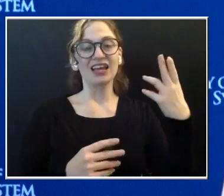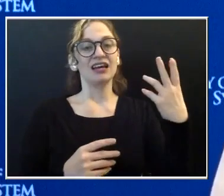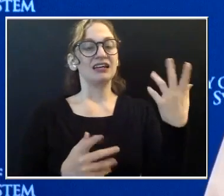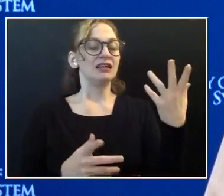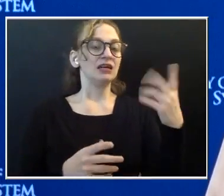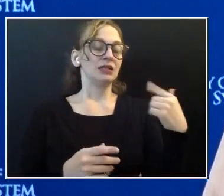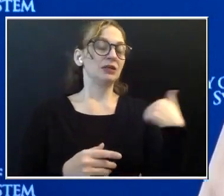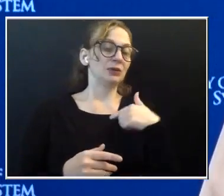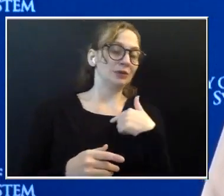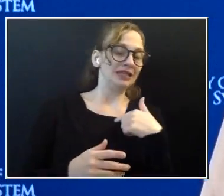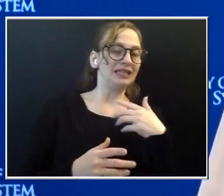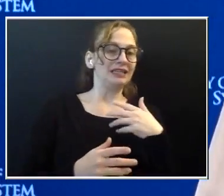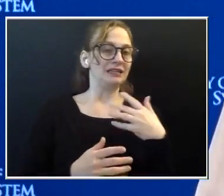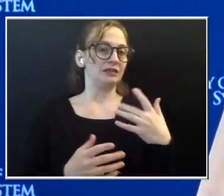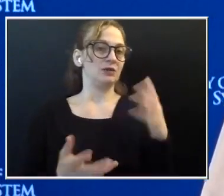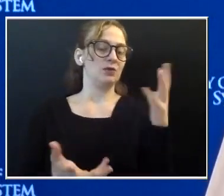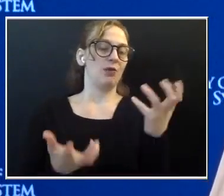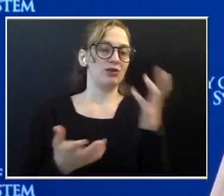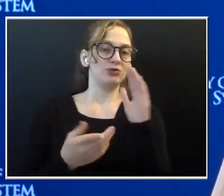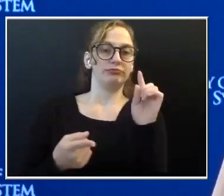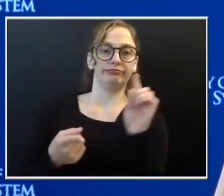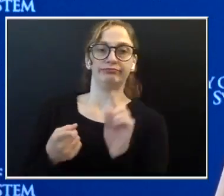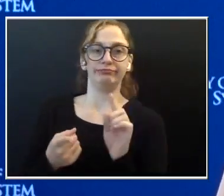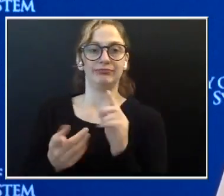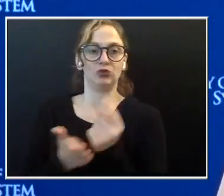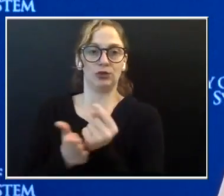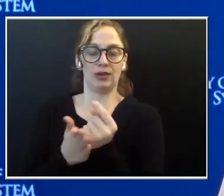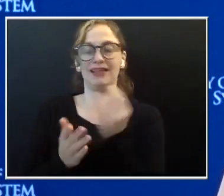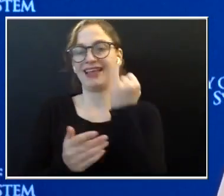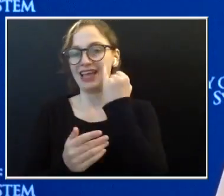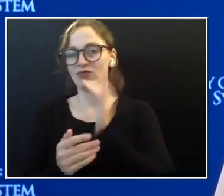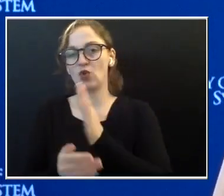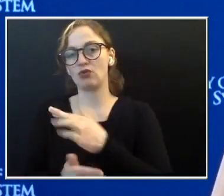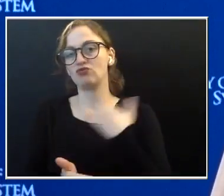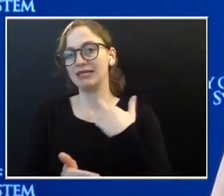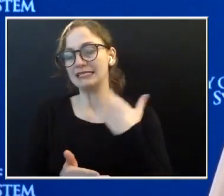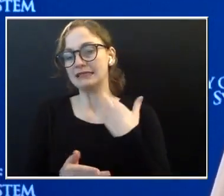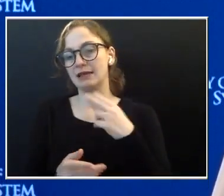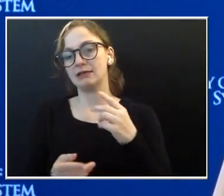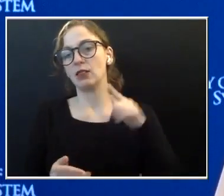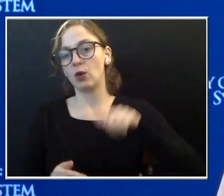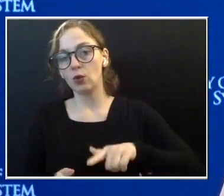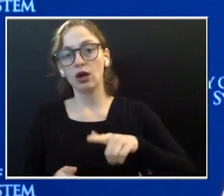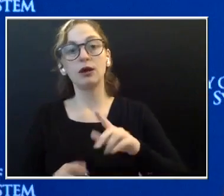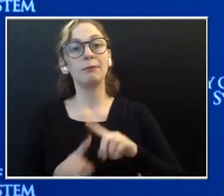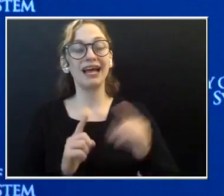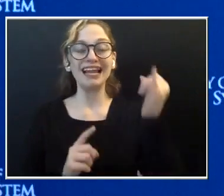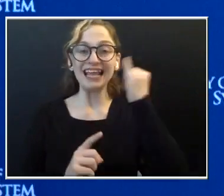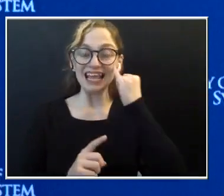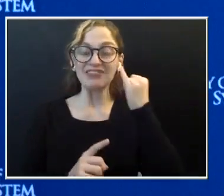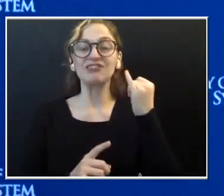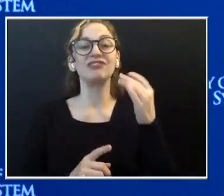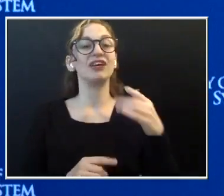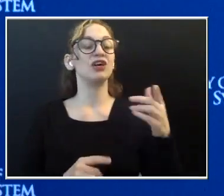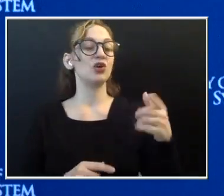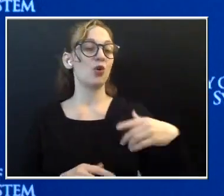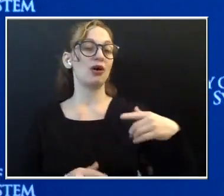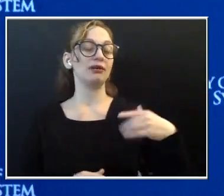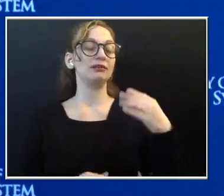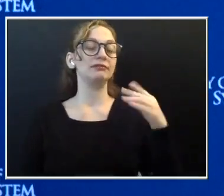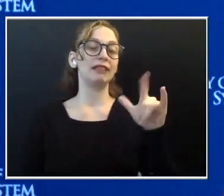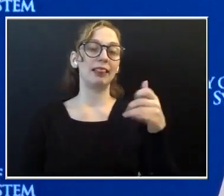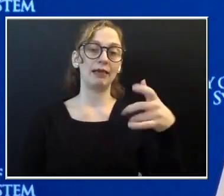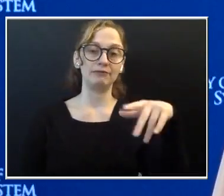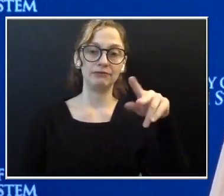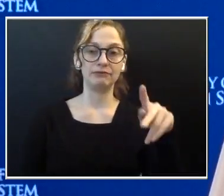lymph nodes are positive with breast cancer, you are at a higher risk of breast cancer, and that means you're generally going to get chemotherapy,